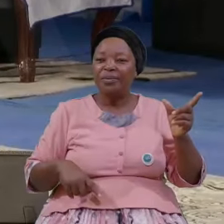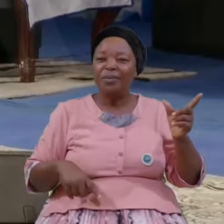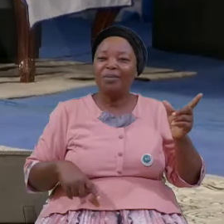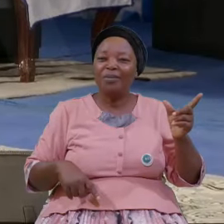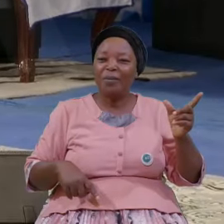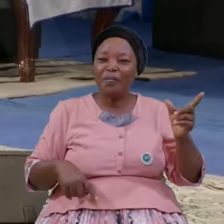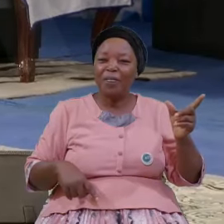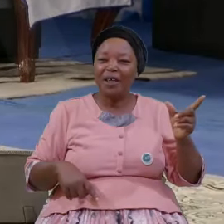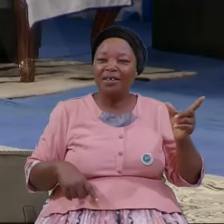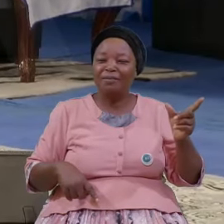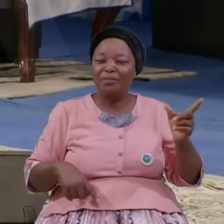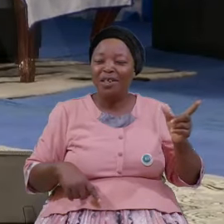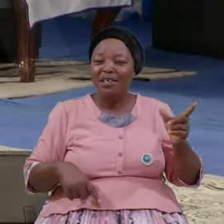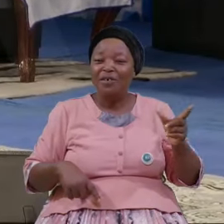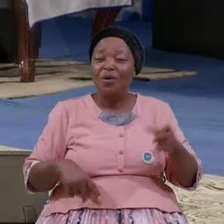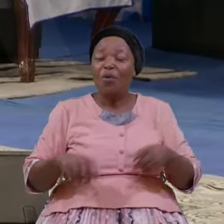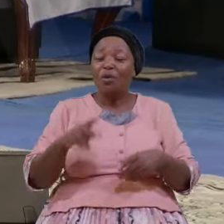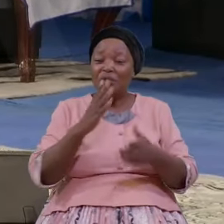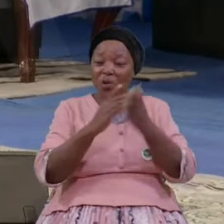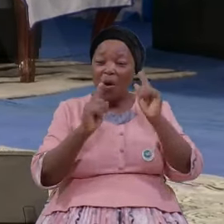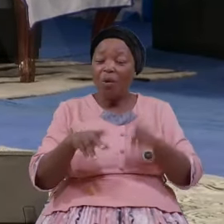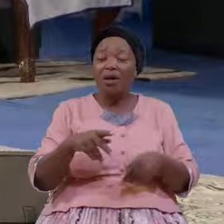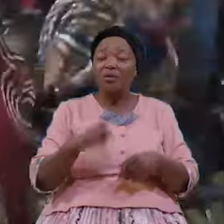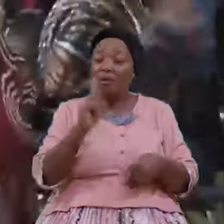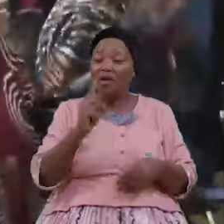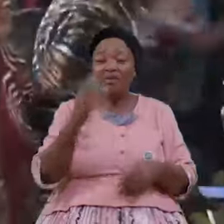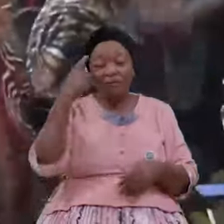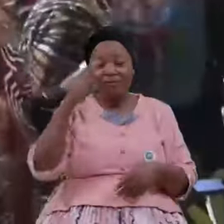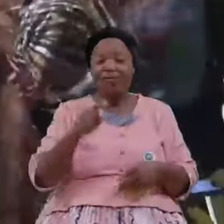Candidate for miracle, I said, praise the Lord.